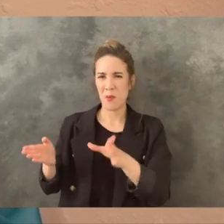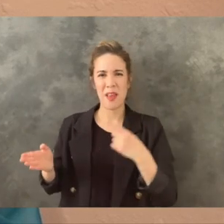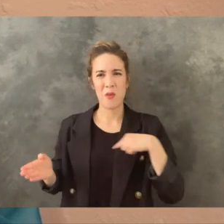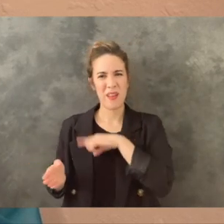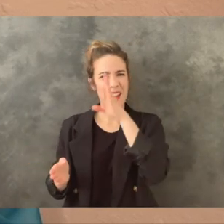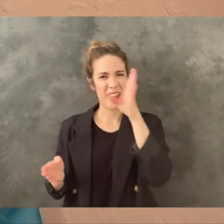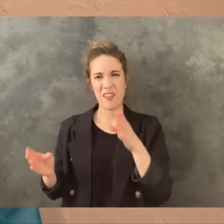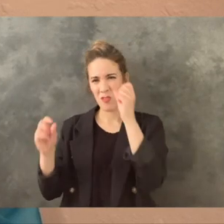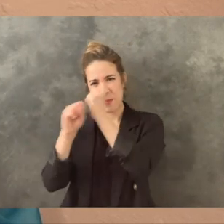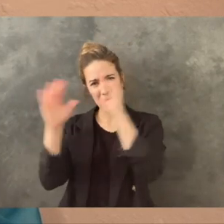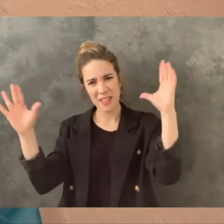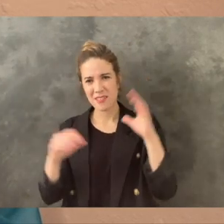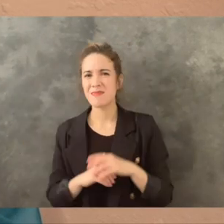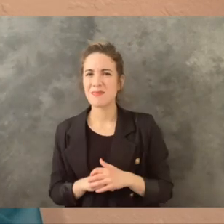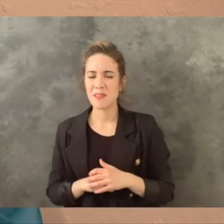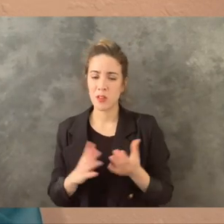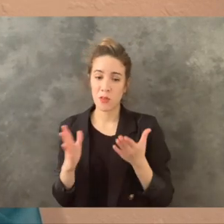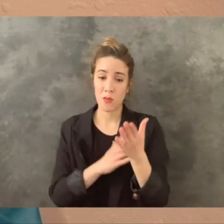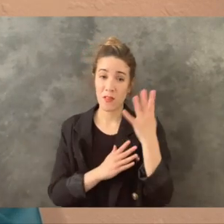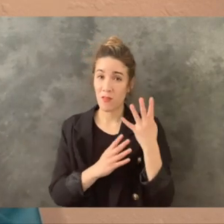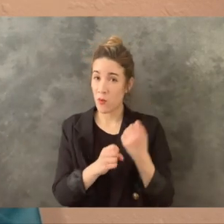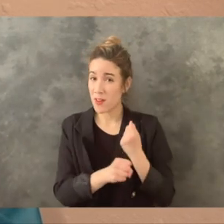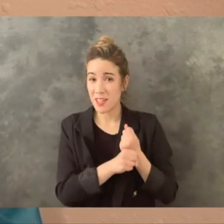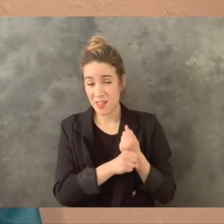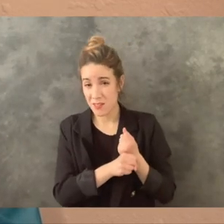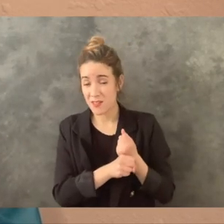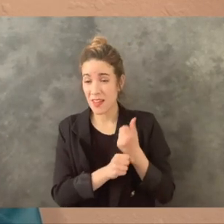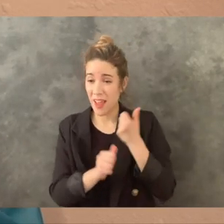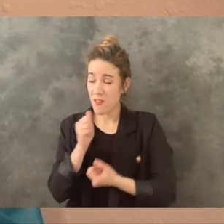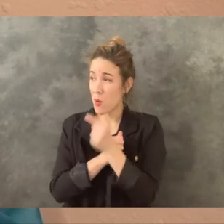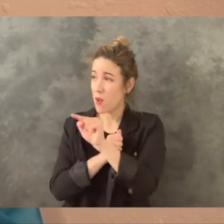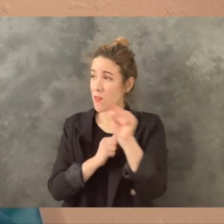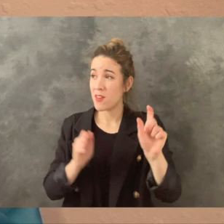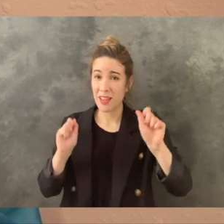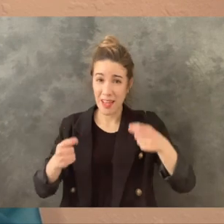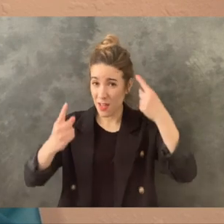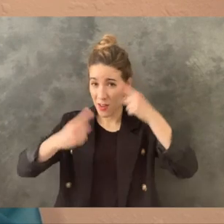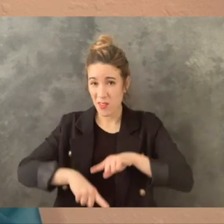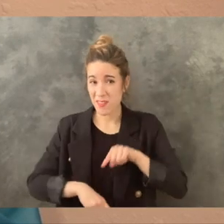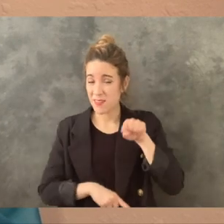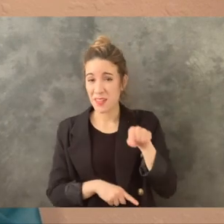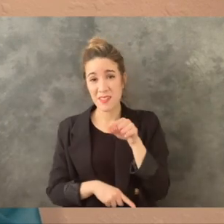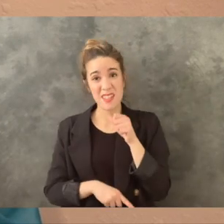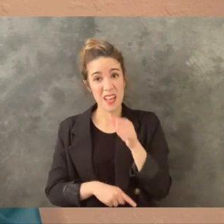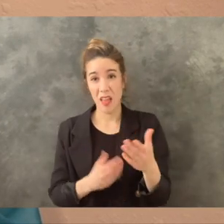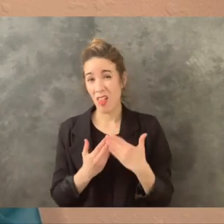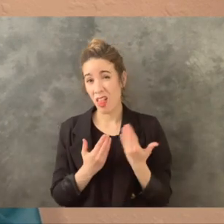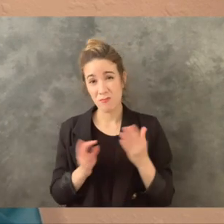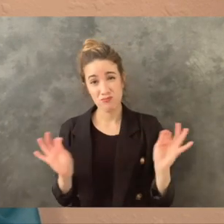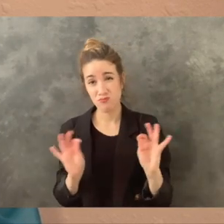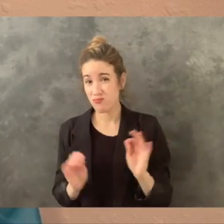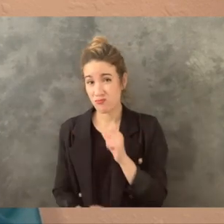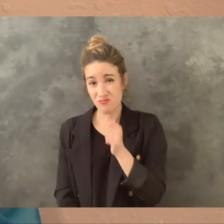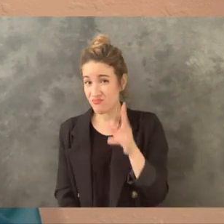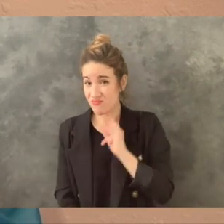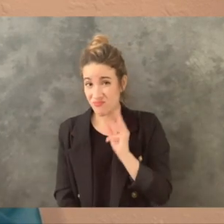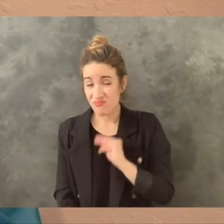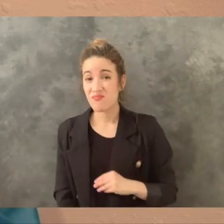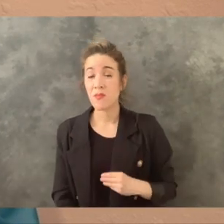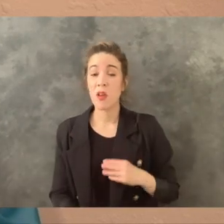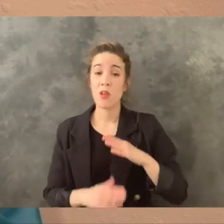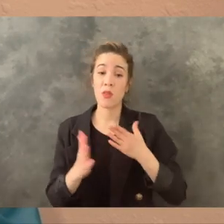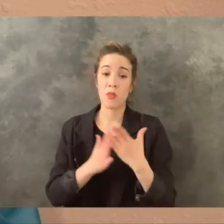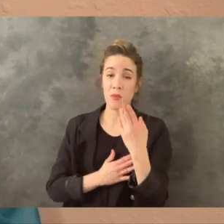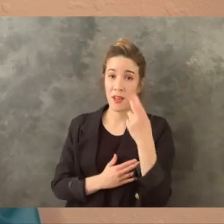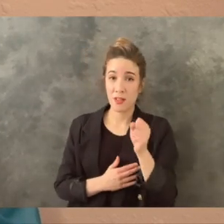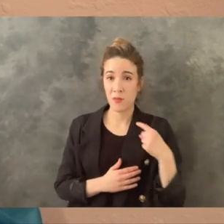that none of us would have ever imagined. Throughout these past 4 years, each and every one of you can agree that it hasn't been necessarily easy. All